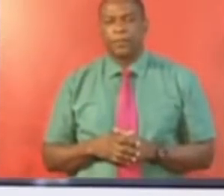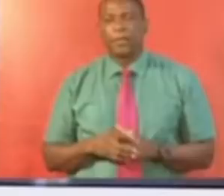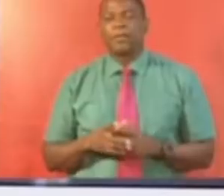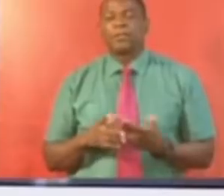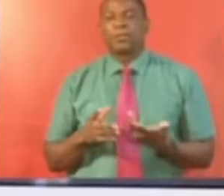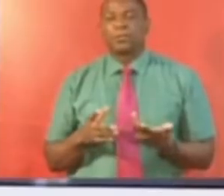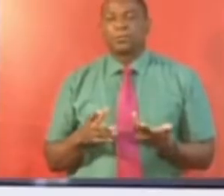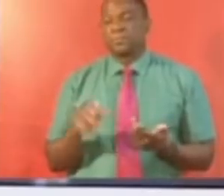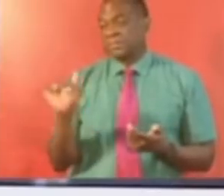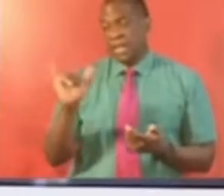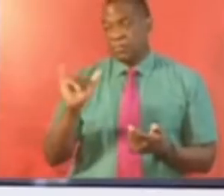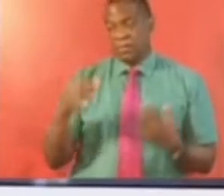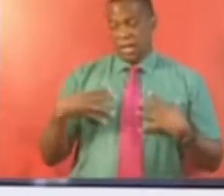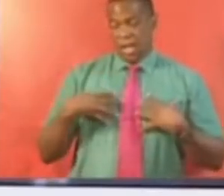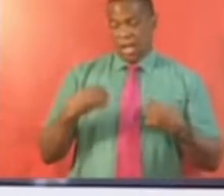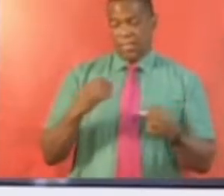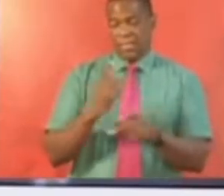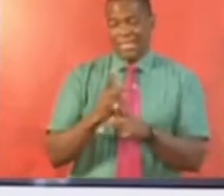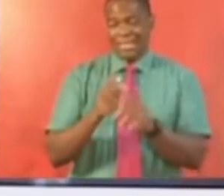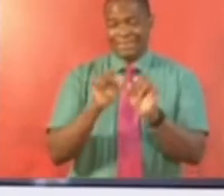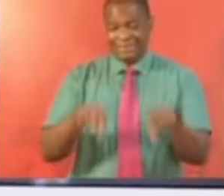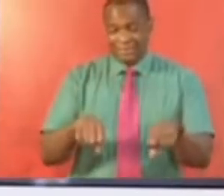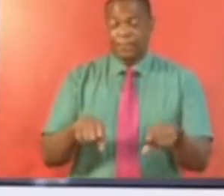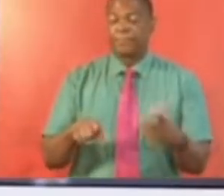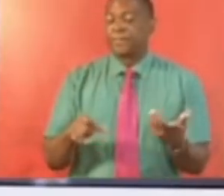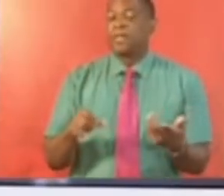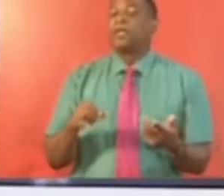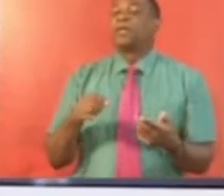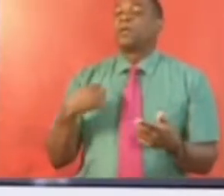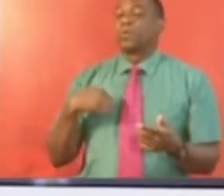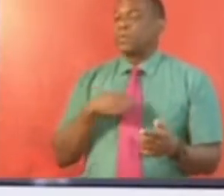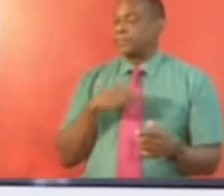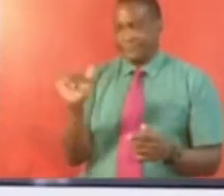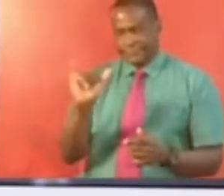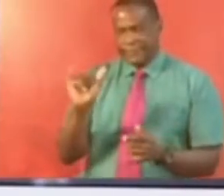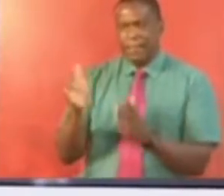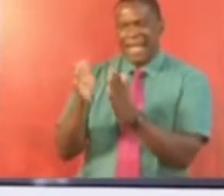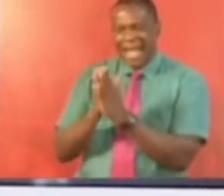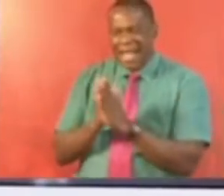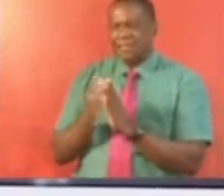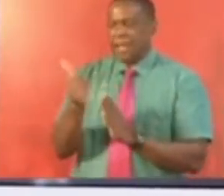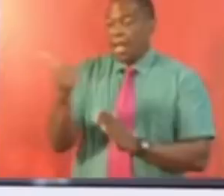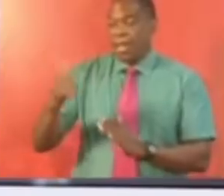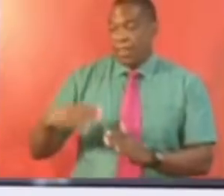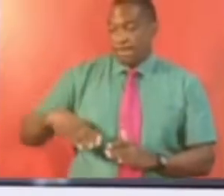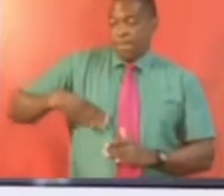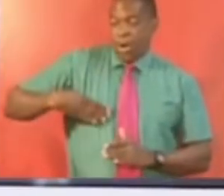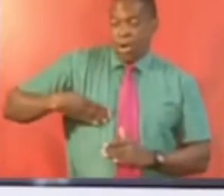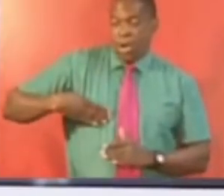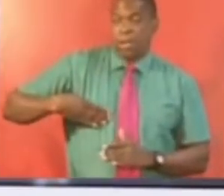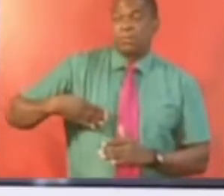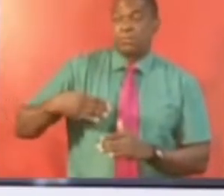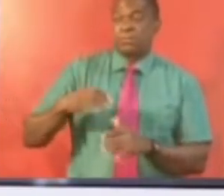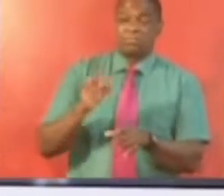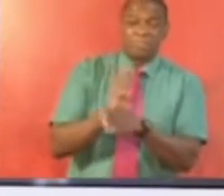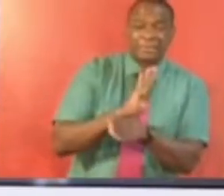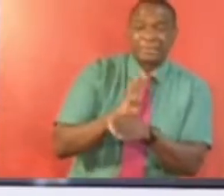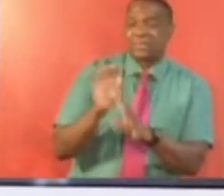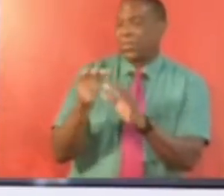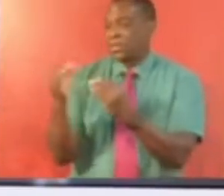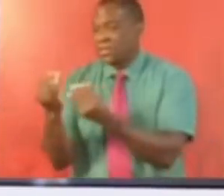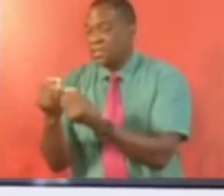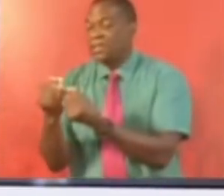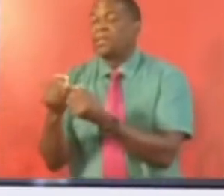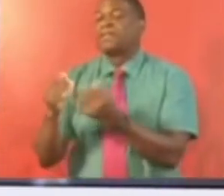instances of that occurring. So we are asking the employers to be mindful of the guidelines, to adhere to the guidelines, and ensure that your employees do so as